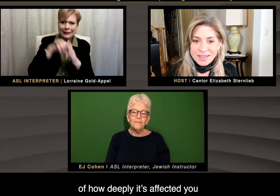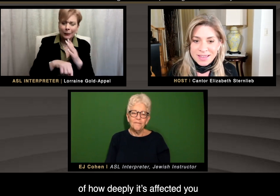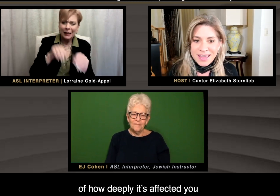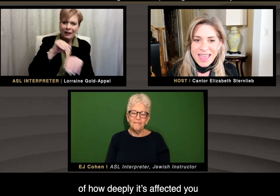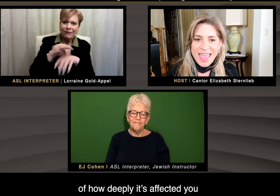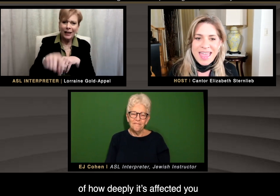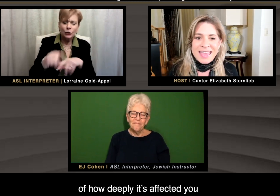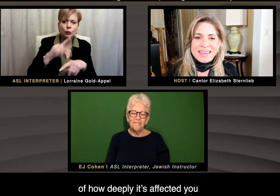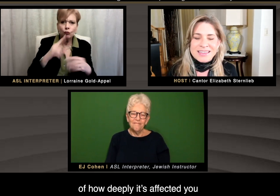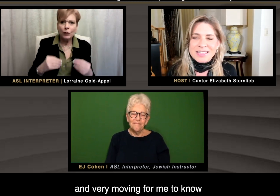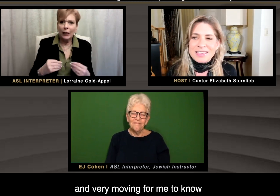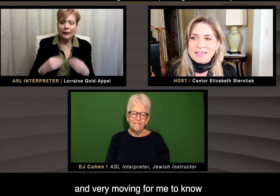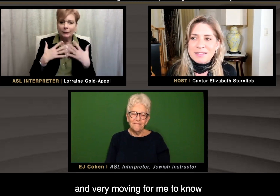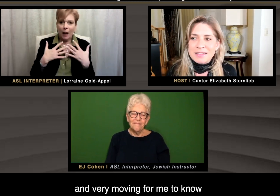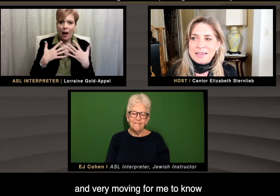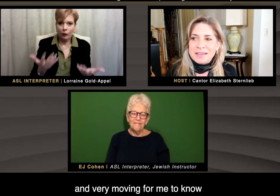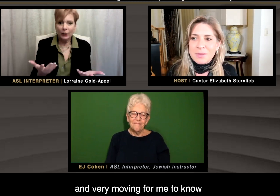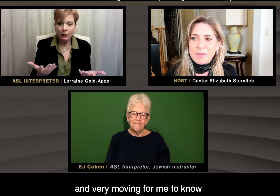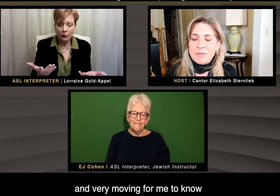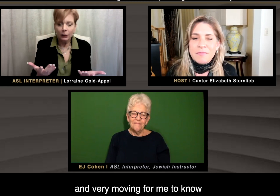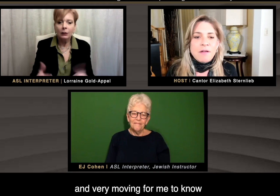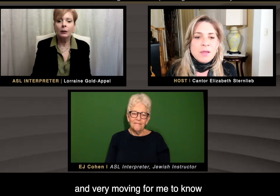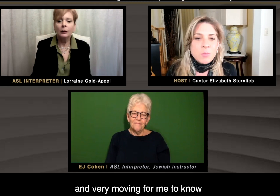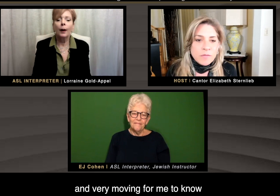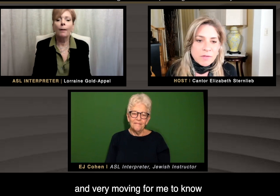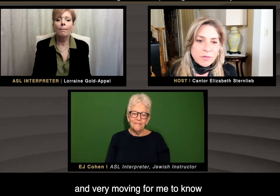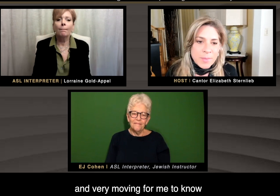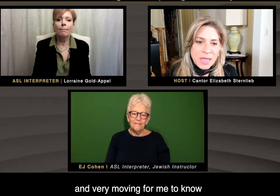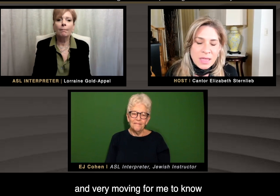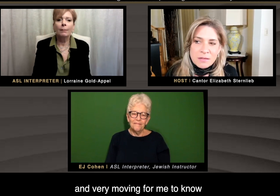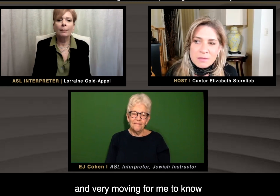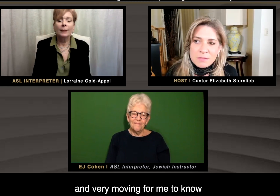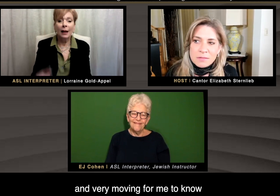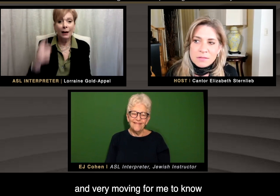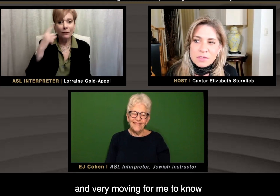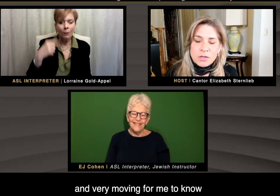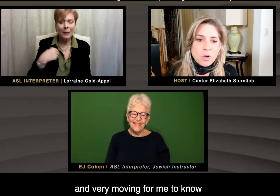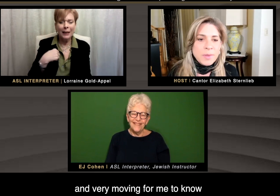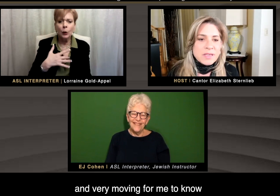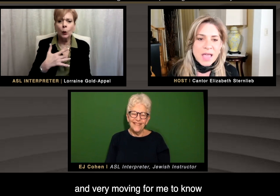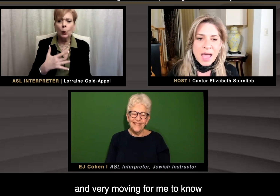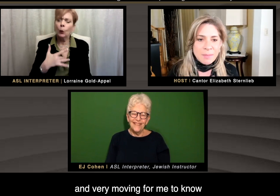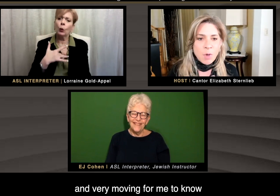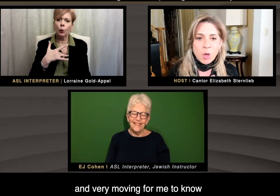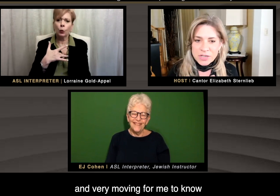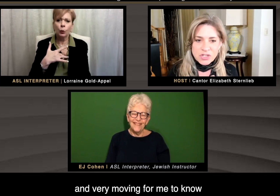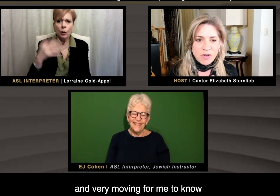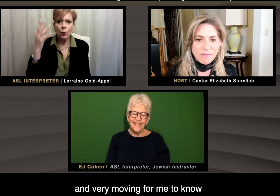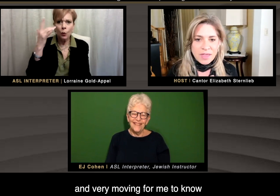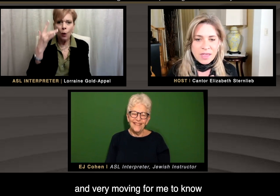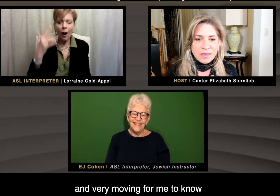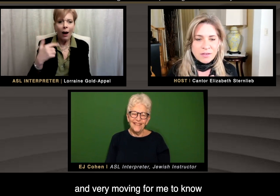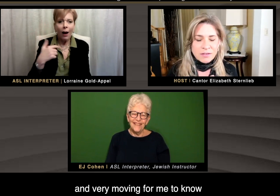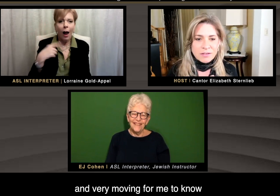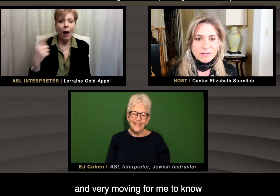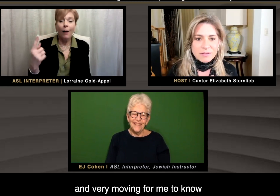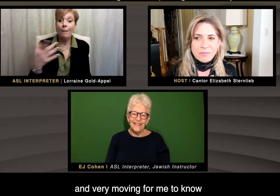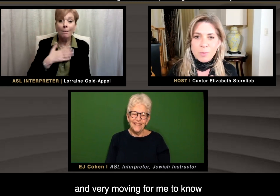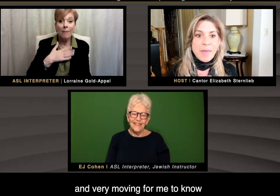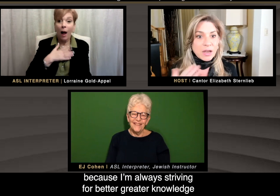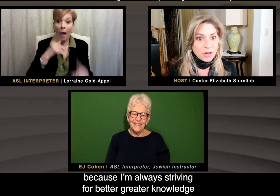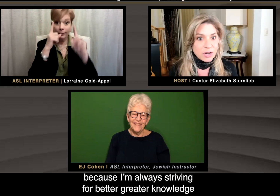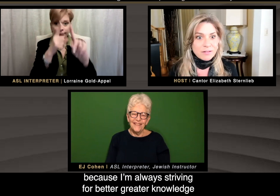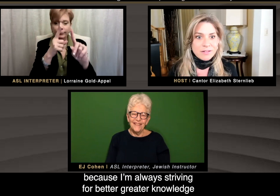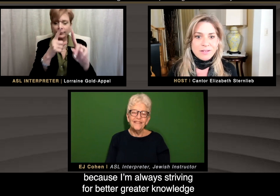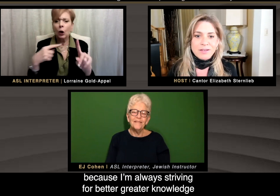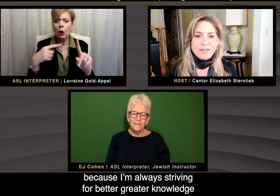you, and very moving for me to know, because I'm always striving